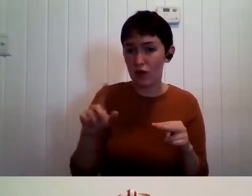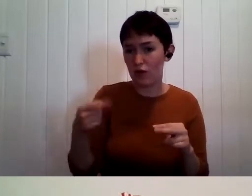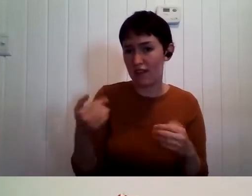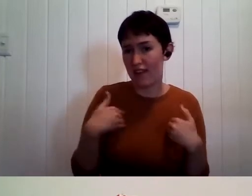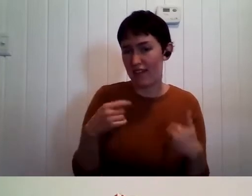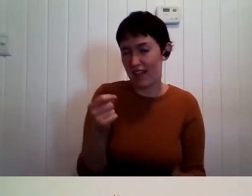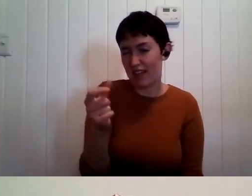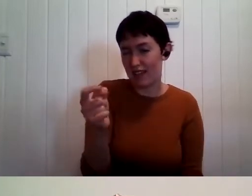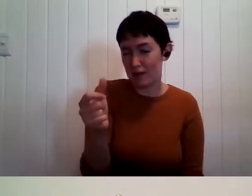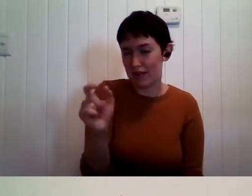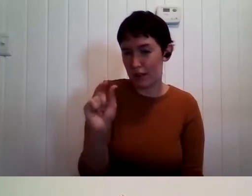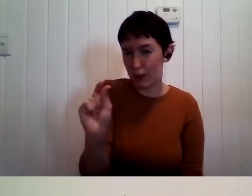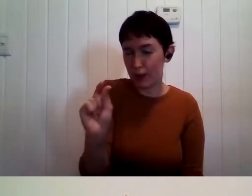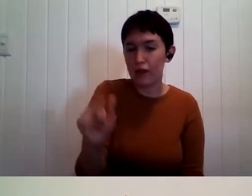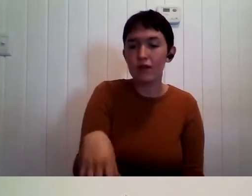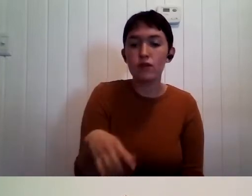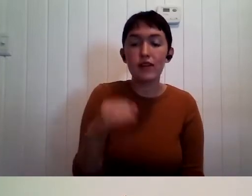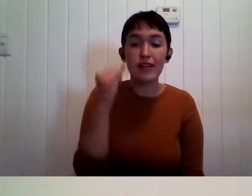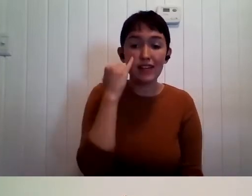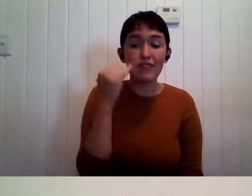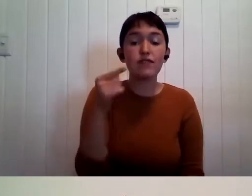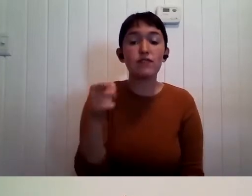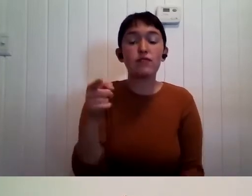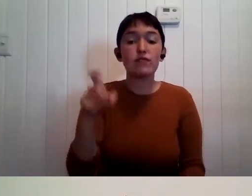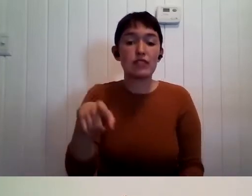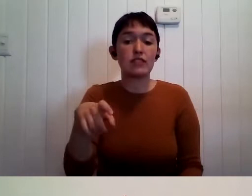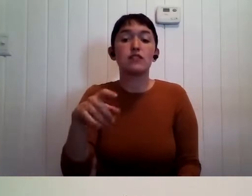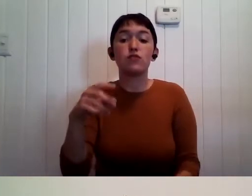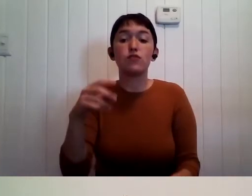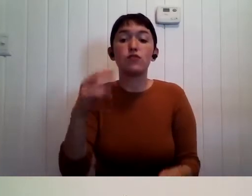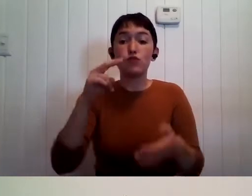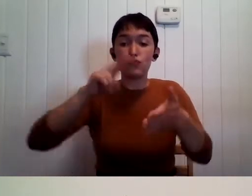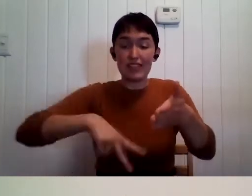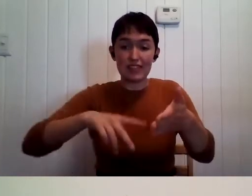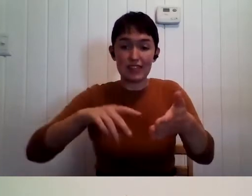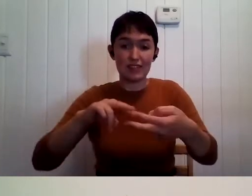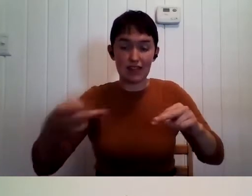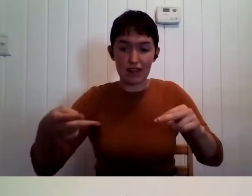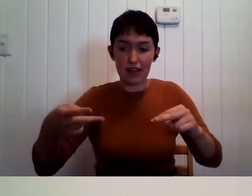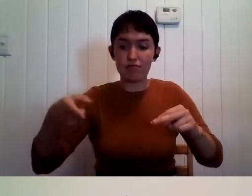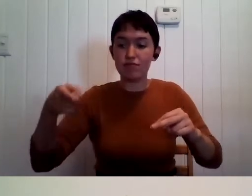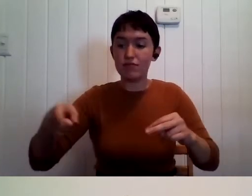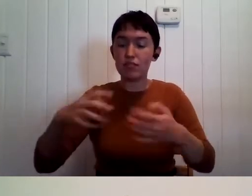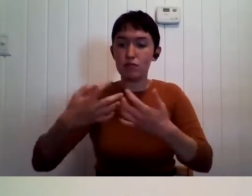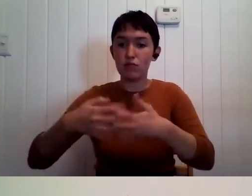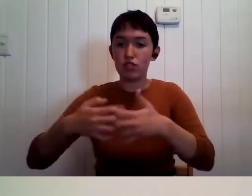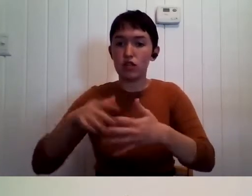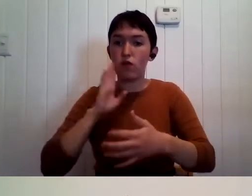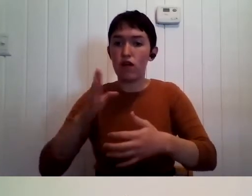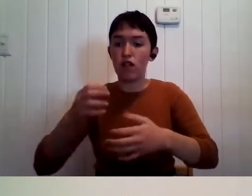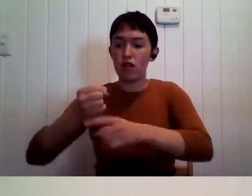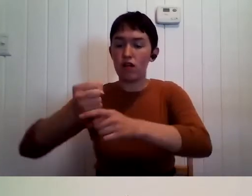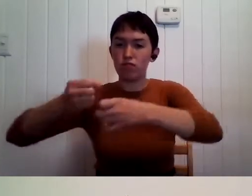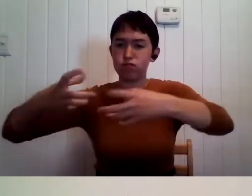you need to make a ton of it. So this machine will make this DNA super massive. And then when it's that big, we